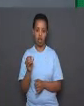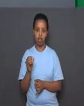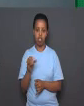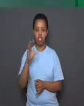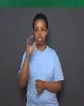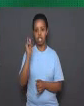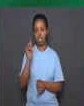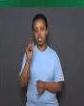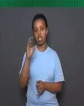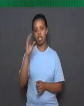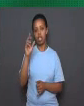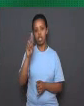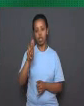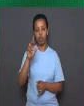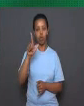transport.